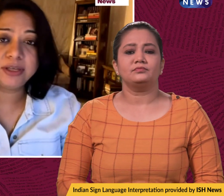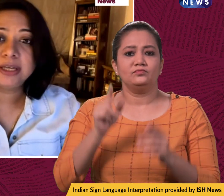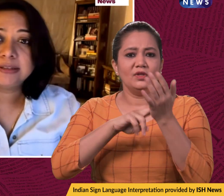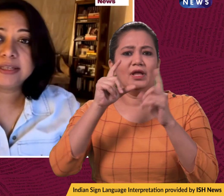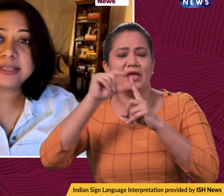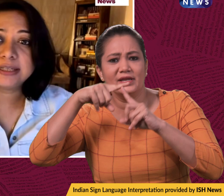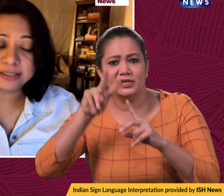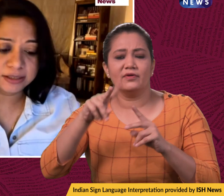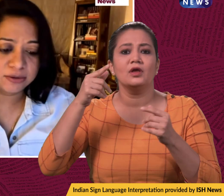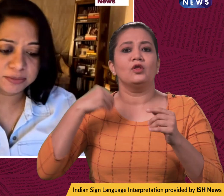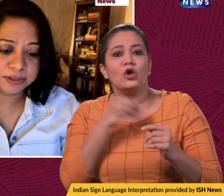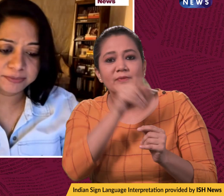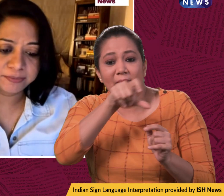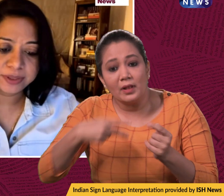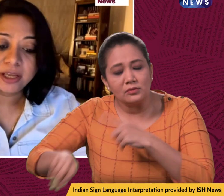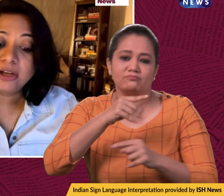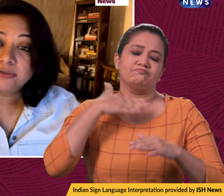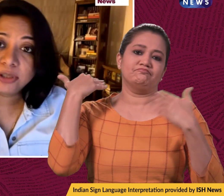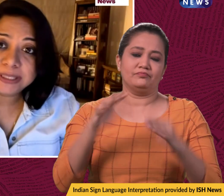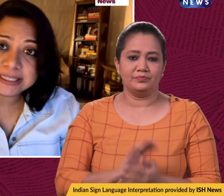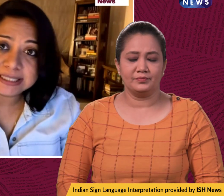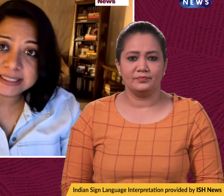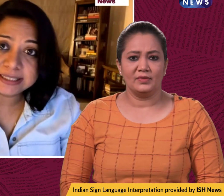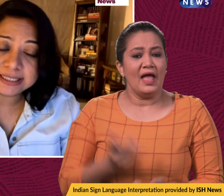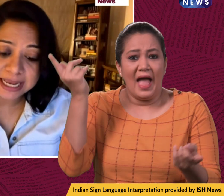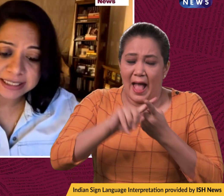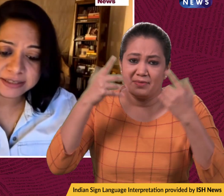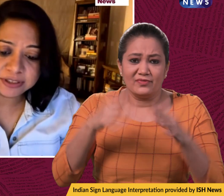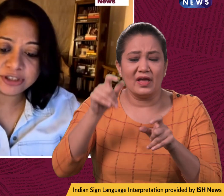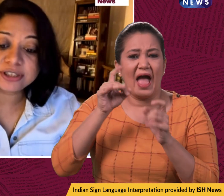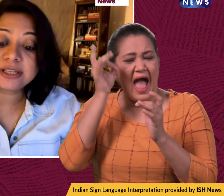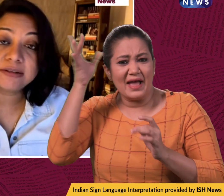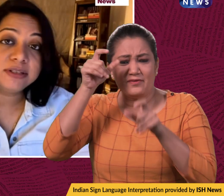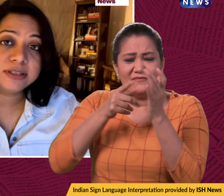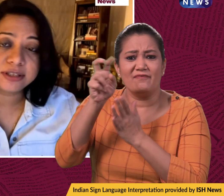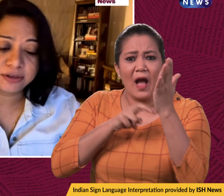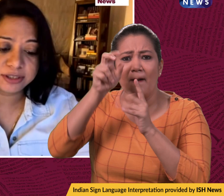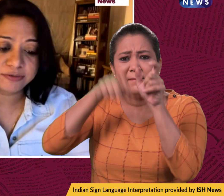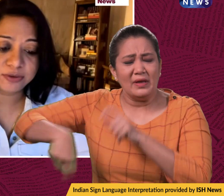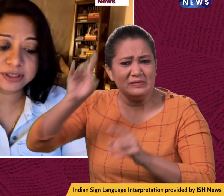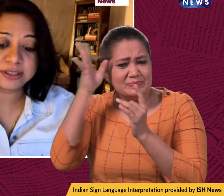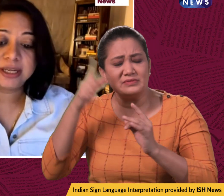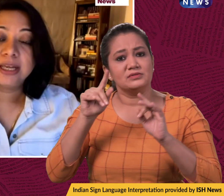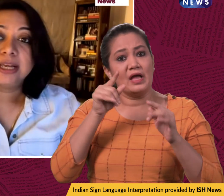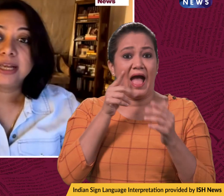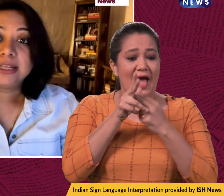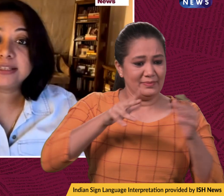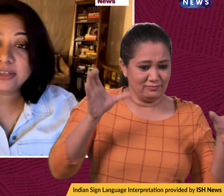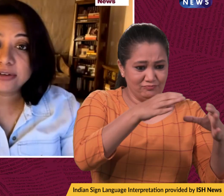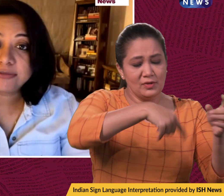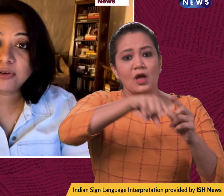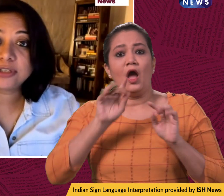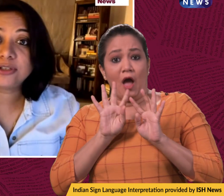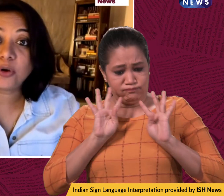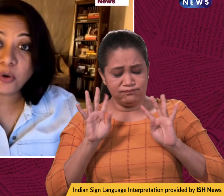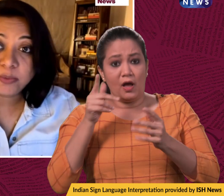in NDTV, they died in hospital. Following this incident, angry villagers surrounded the security forces. And